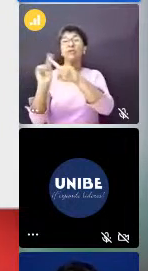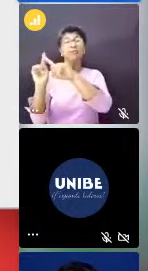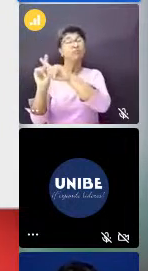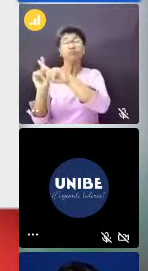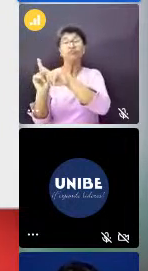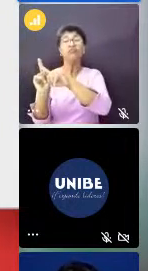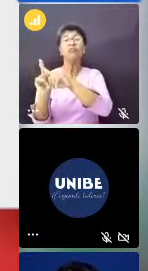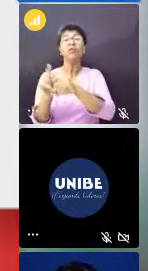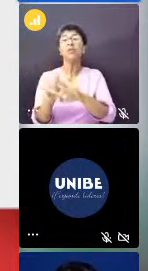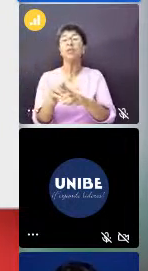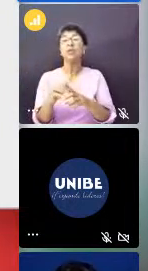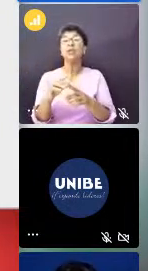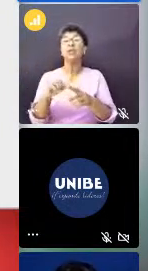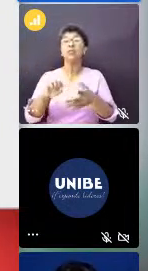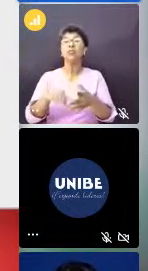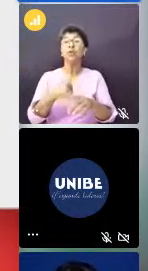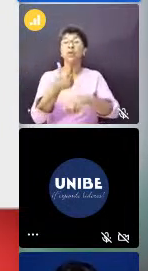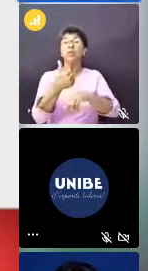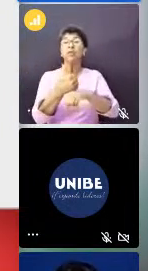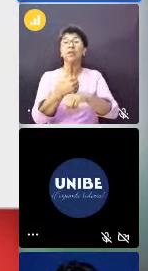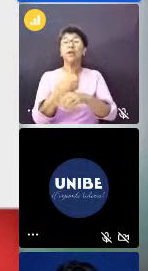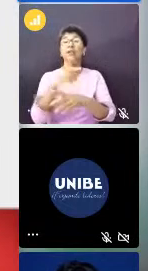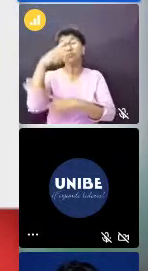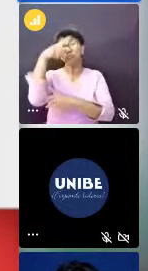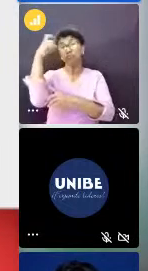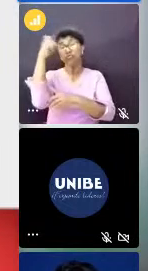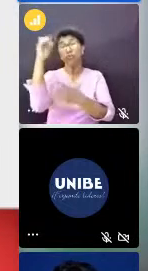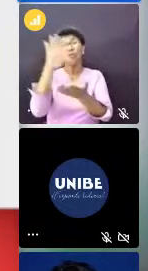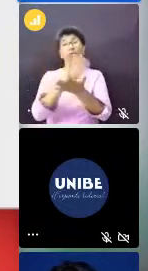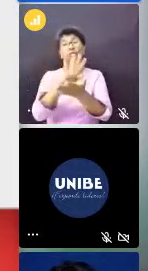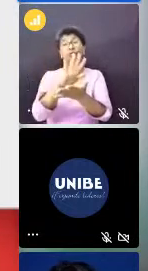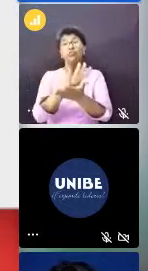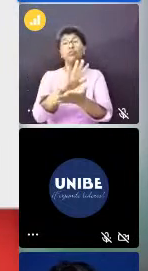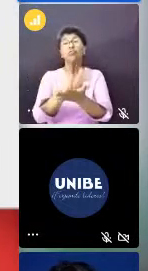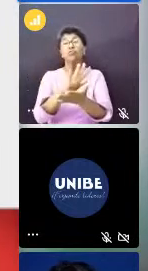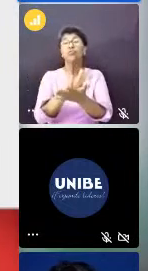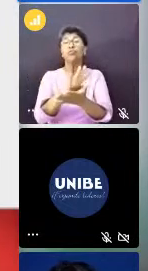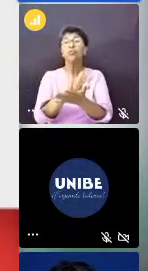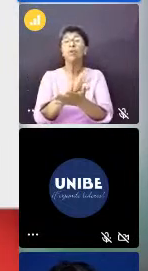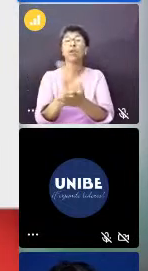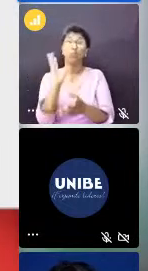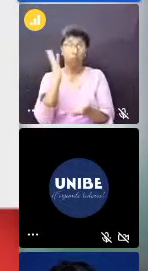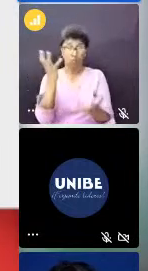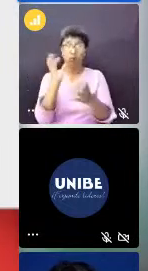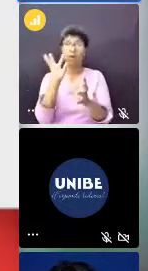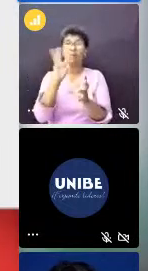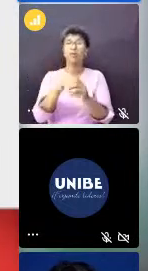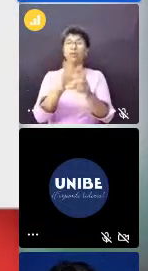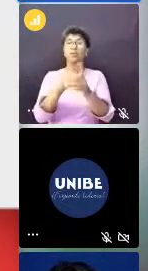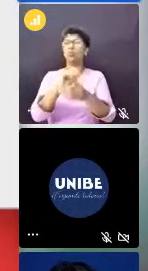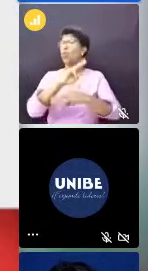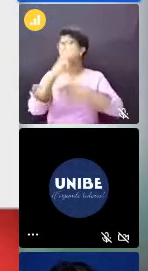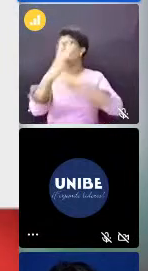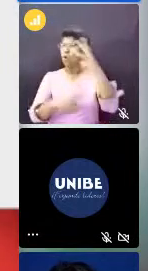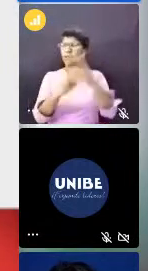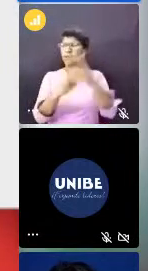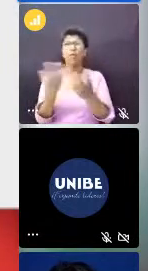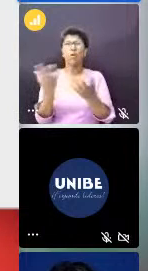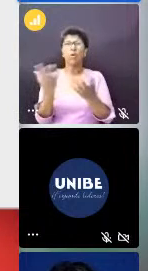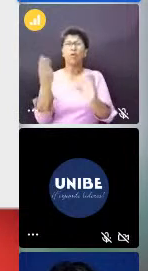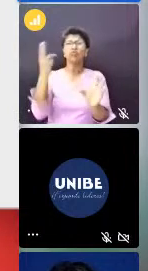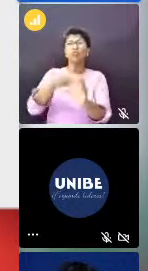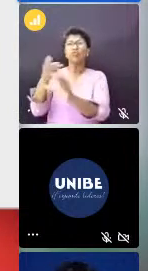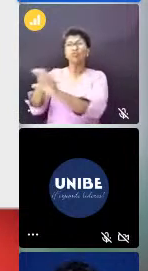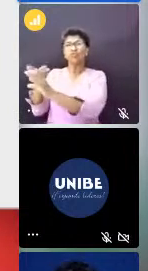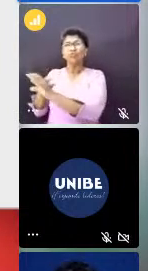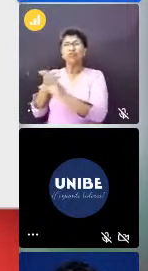is at the core of this year's UNESCO Summer School. We already have confirmed participants from all over the world, including, for